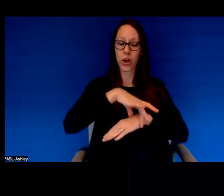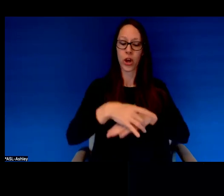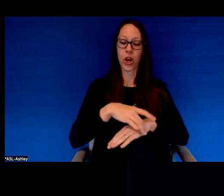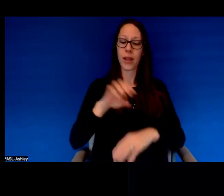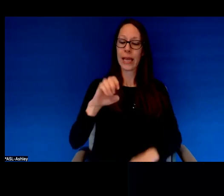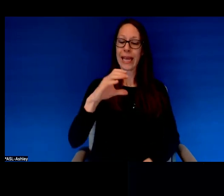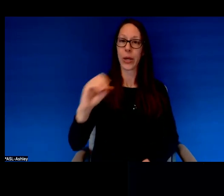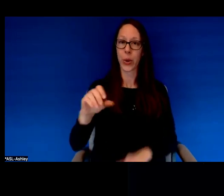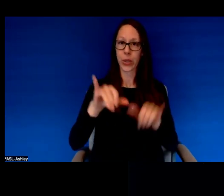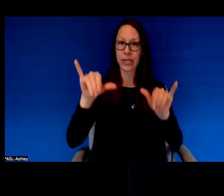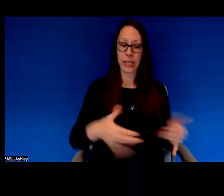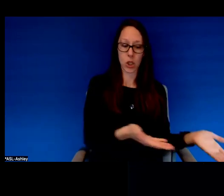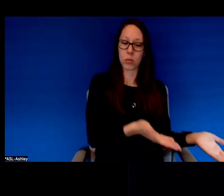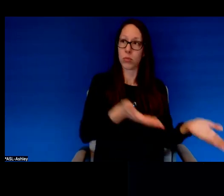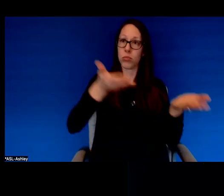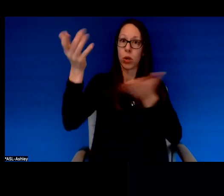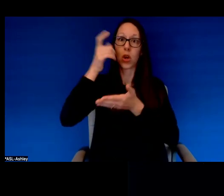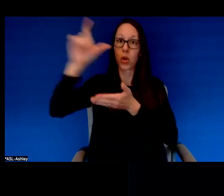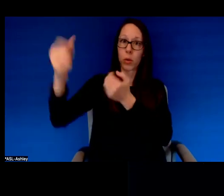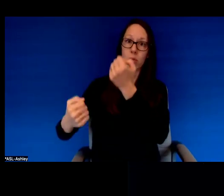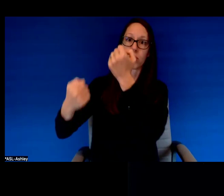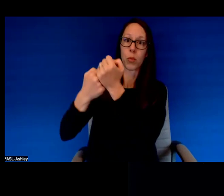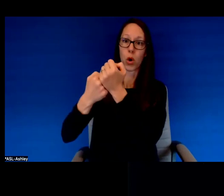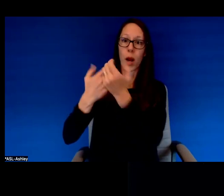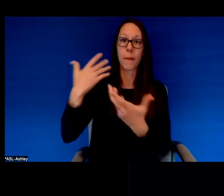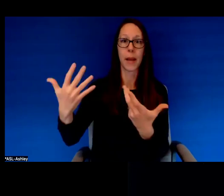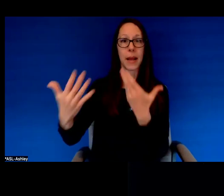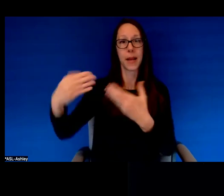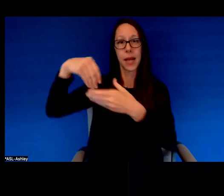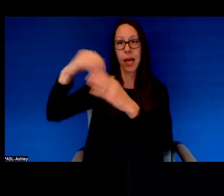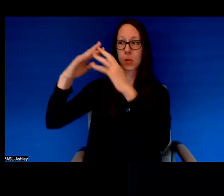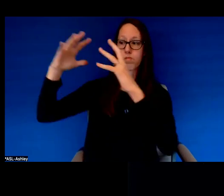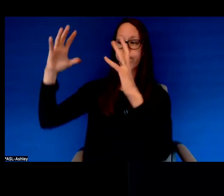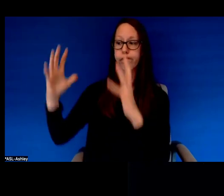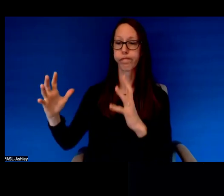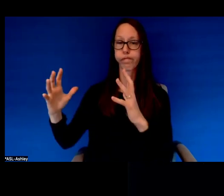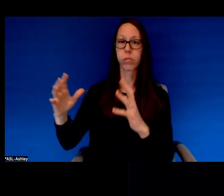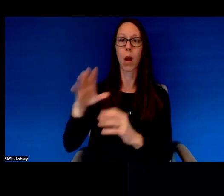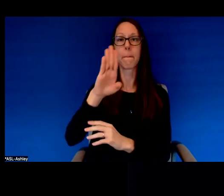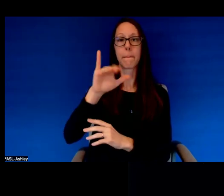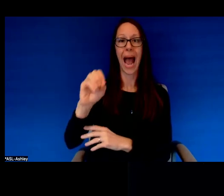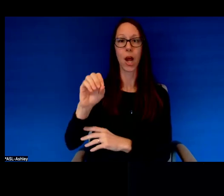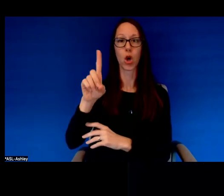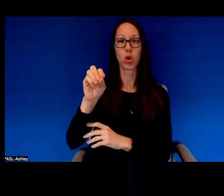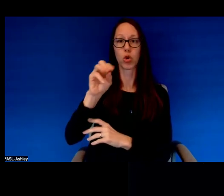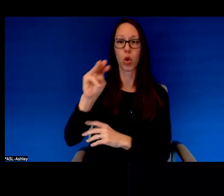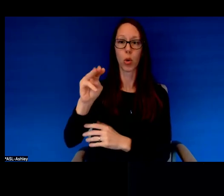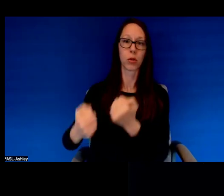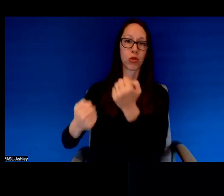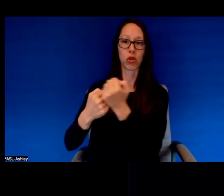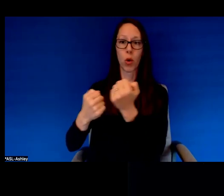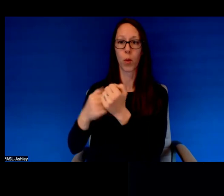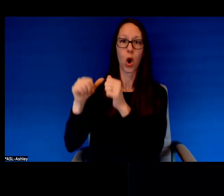to the moon to support life and a biodome type structure be constructed to support the ongoing life on the moon? And what are